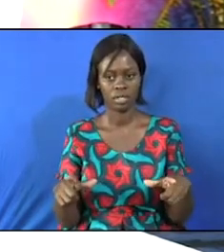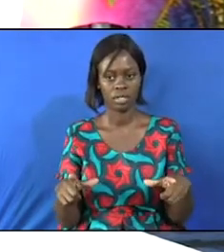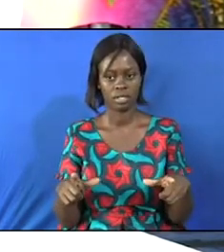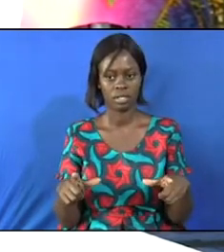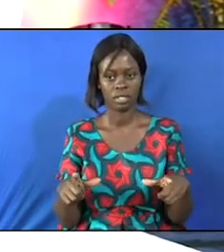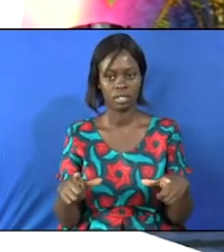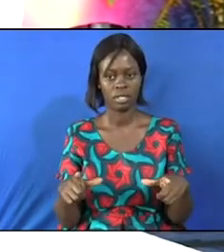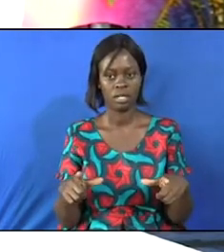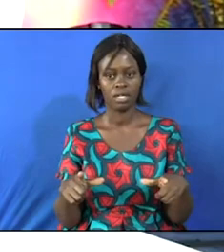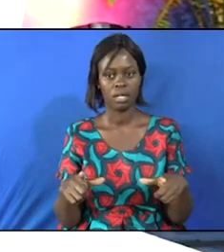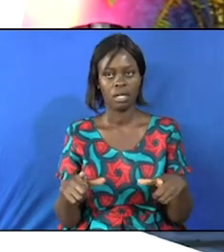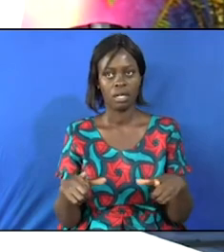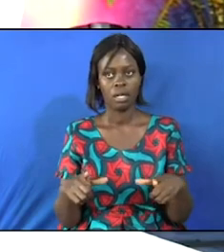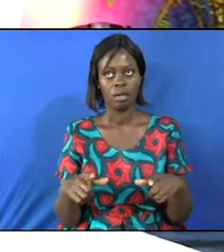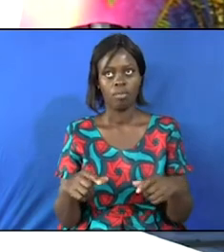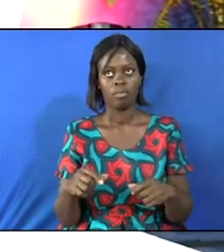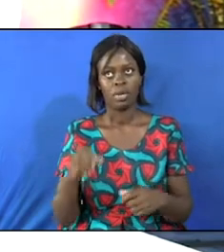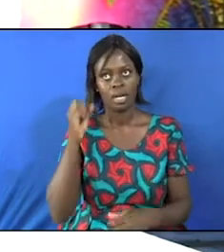discerning of spirits,